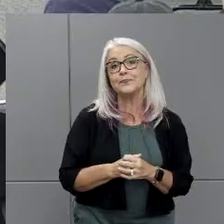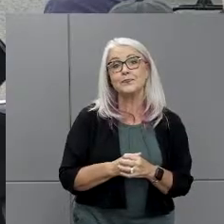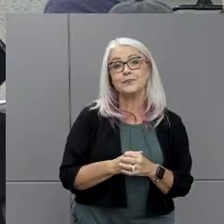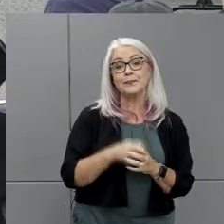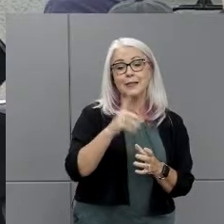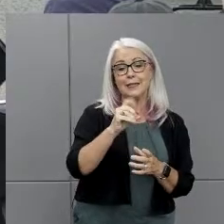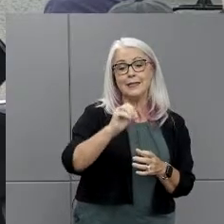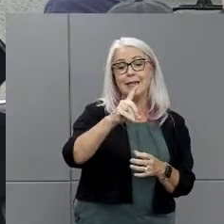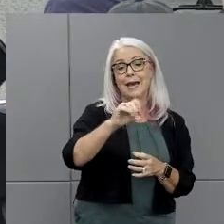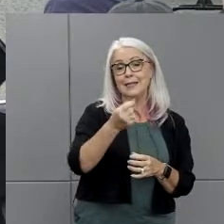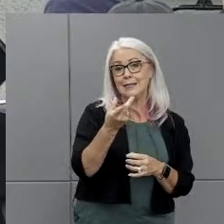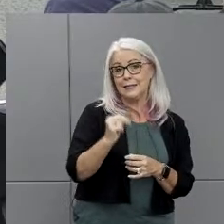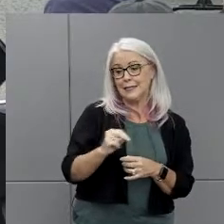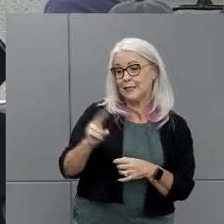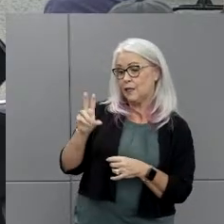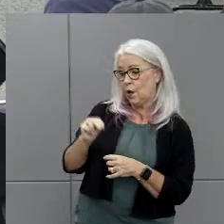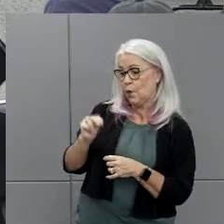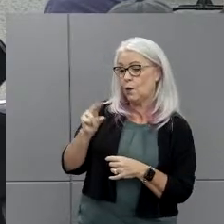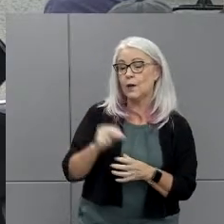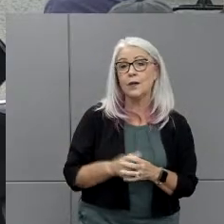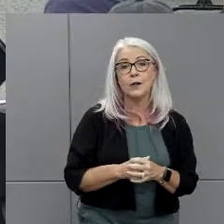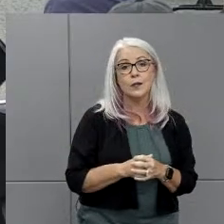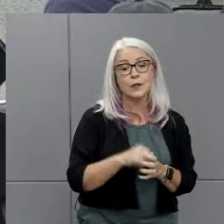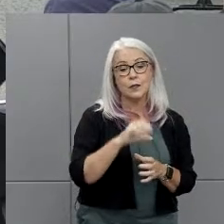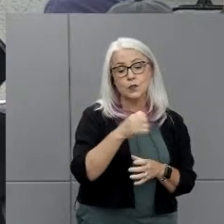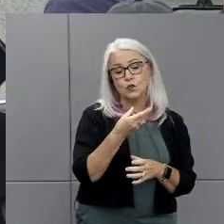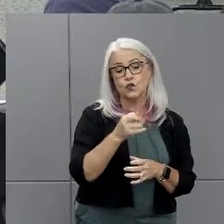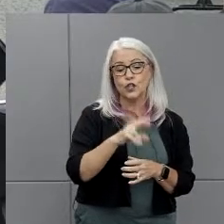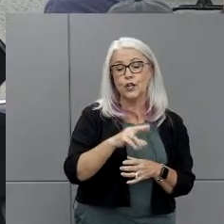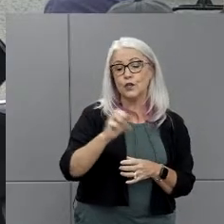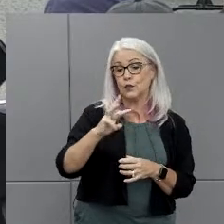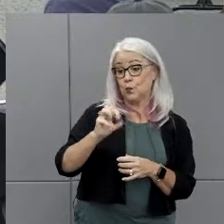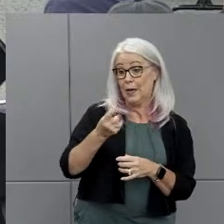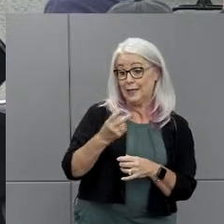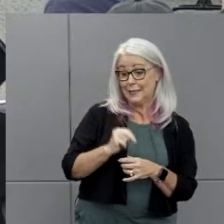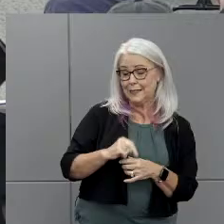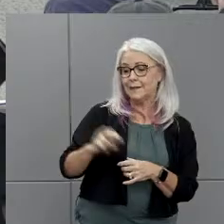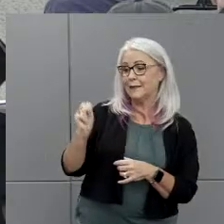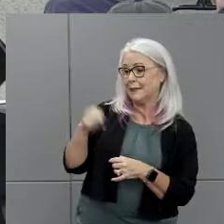Trustee Dotson. No. Chair Swanson. Yes.